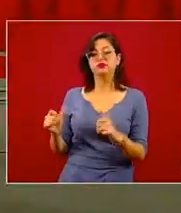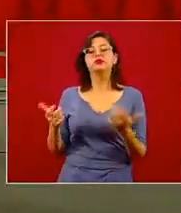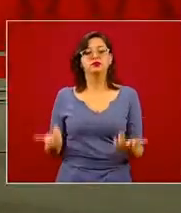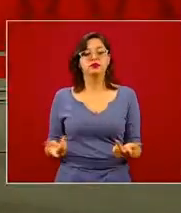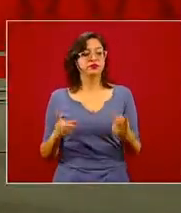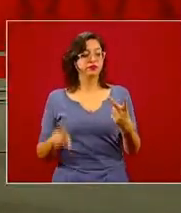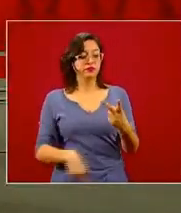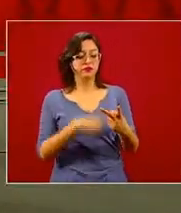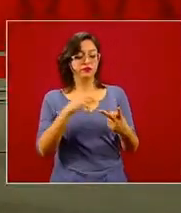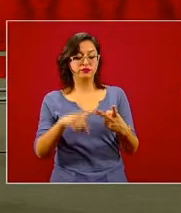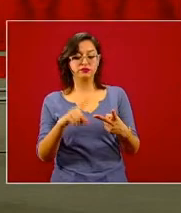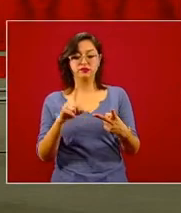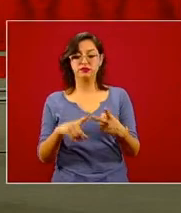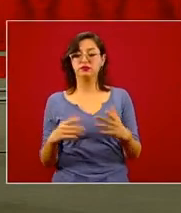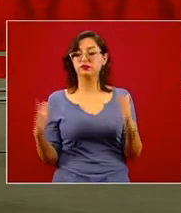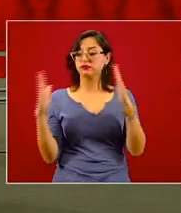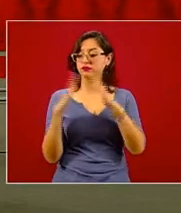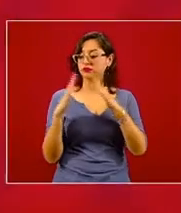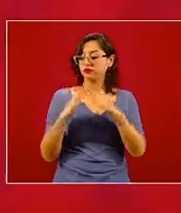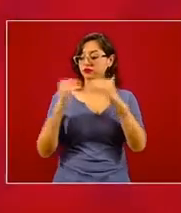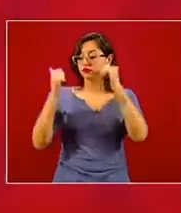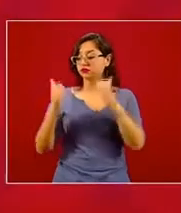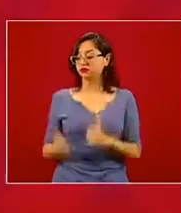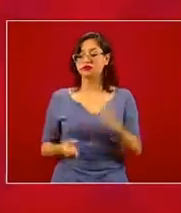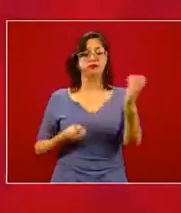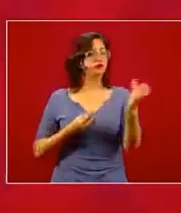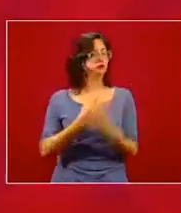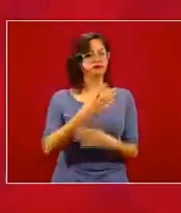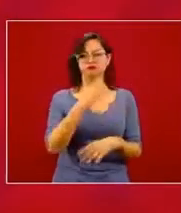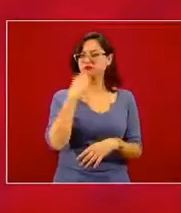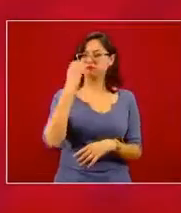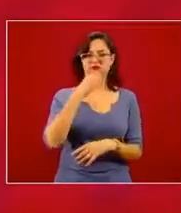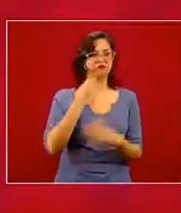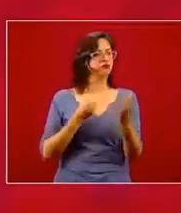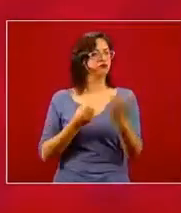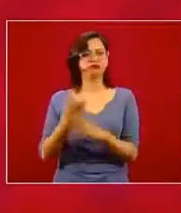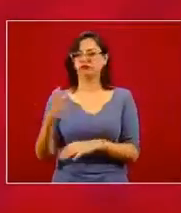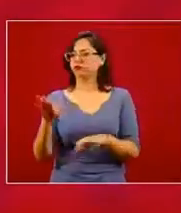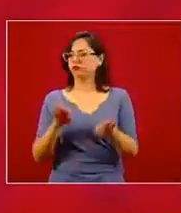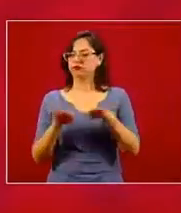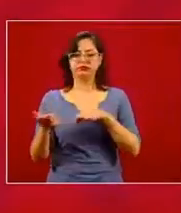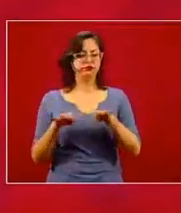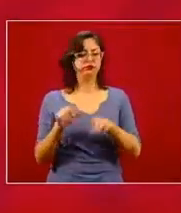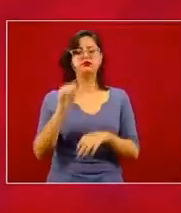The fact that we diminish social interaction, that we stay